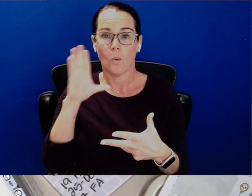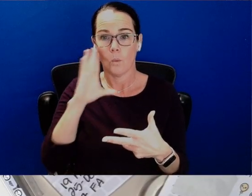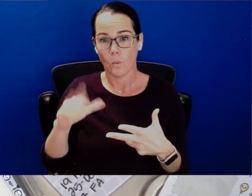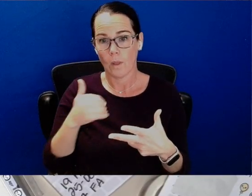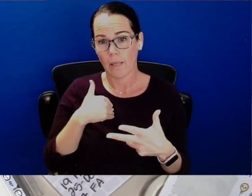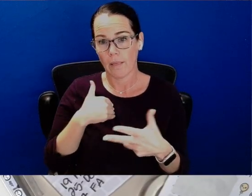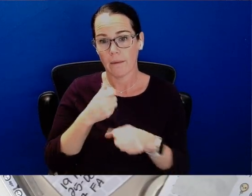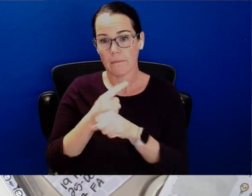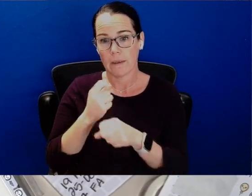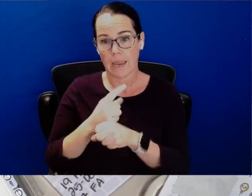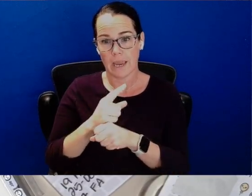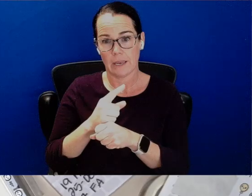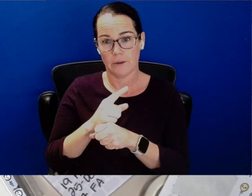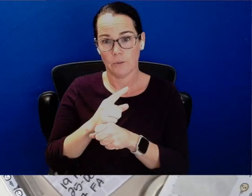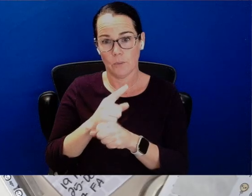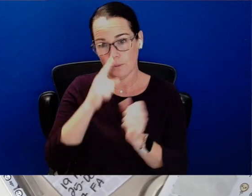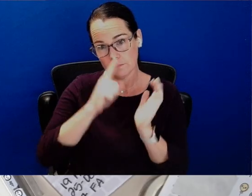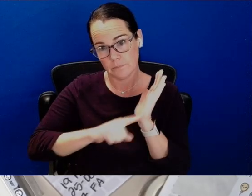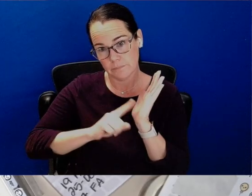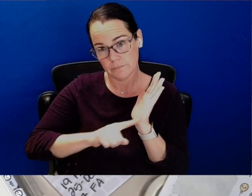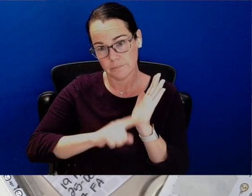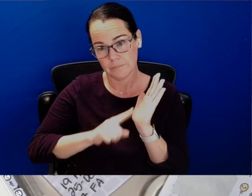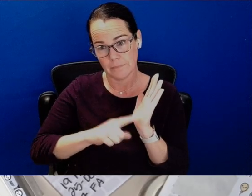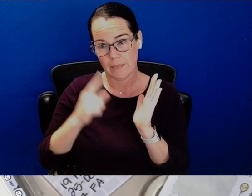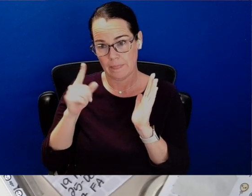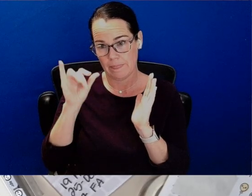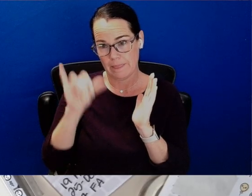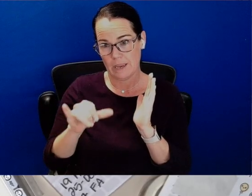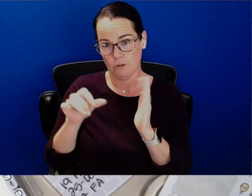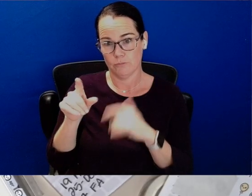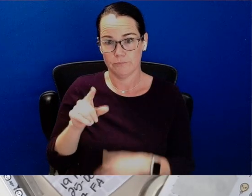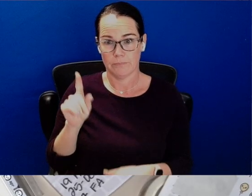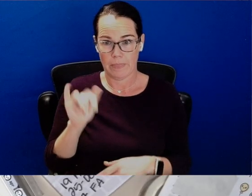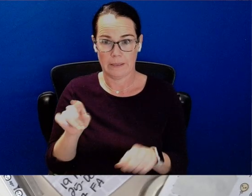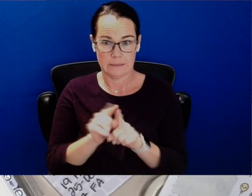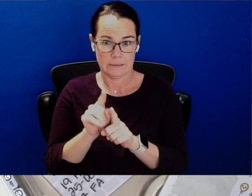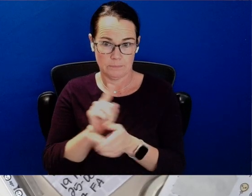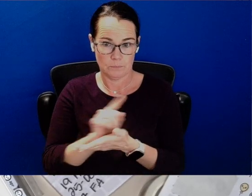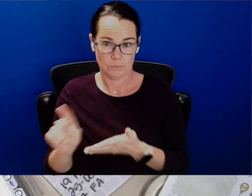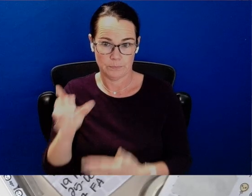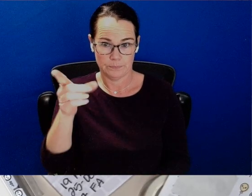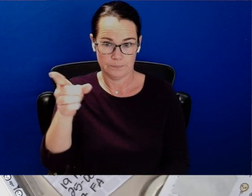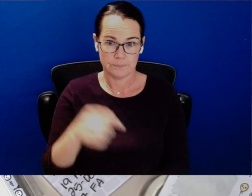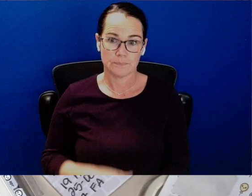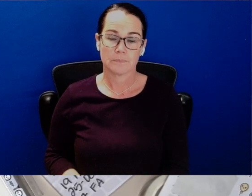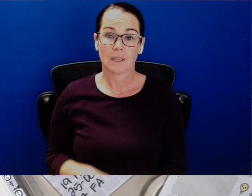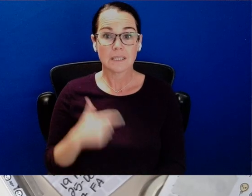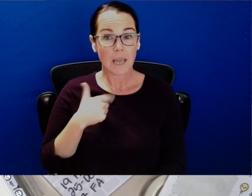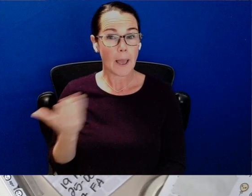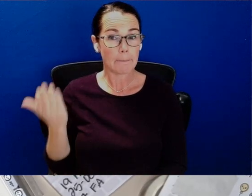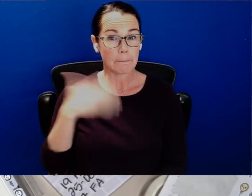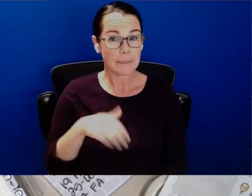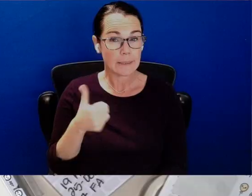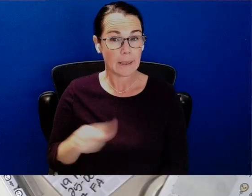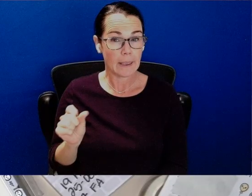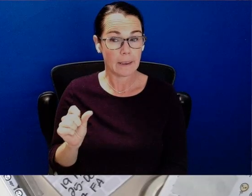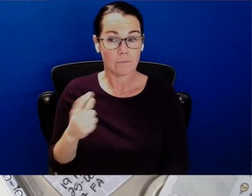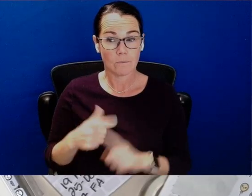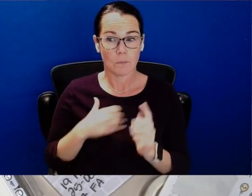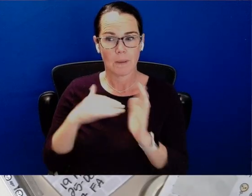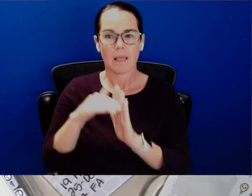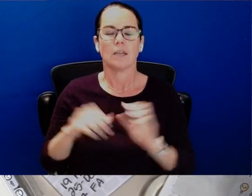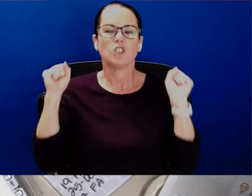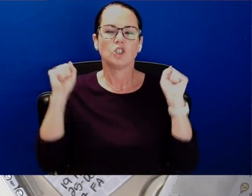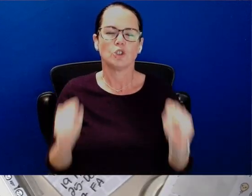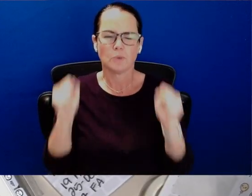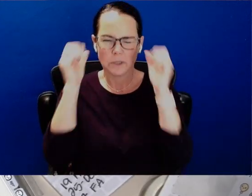having their annuals here. All right, did I miss anything on my list?